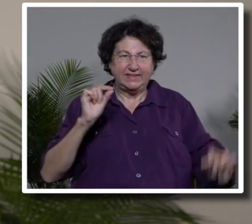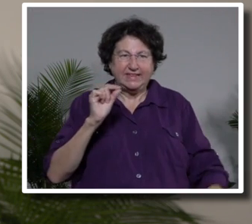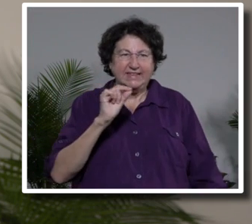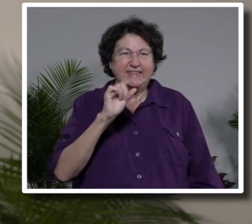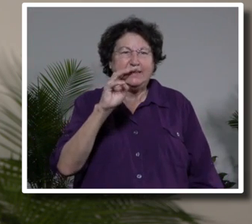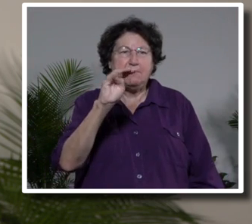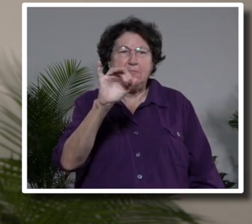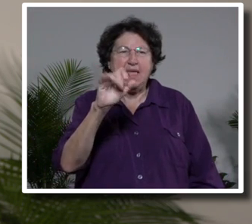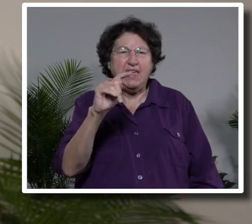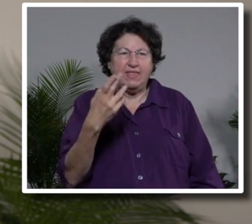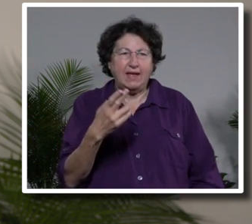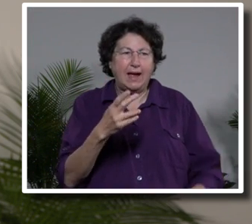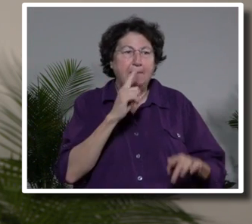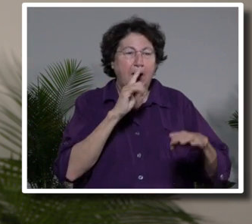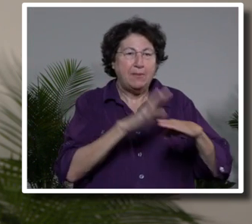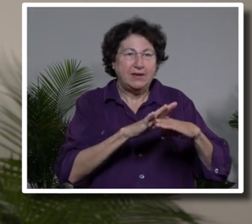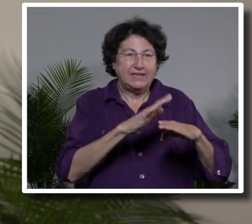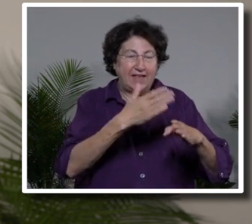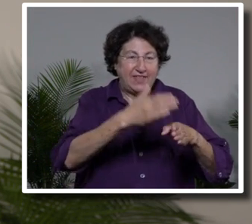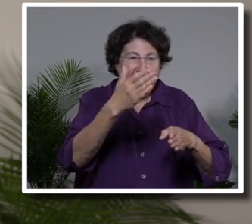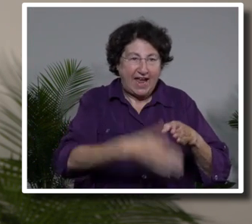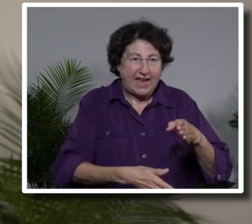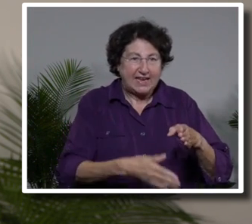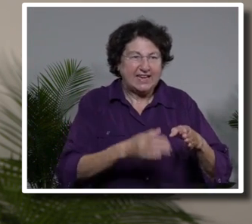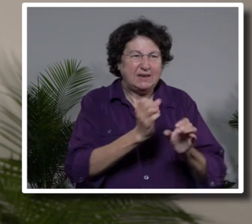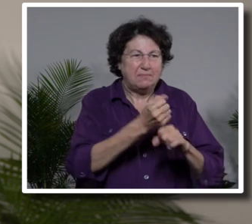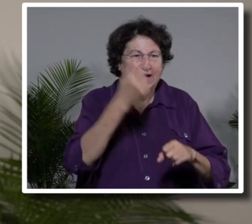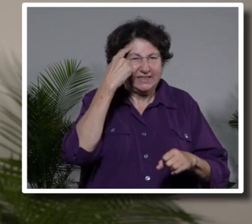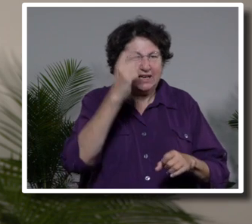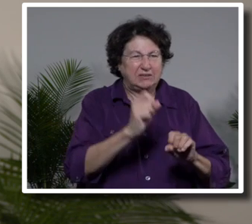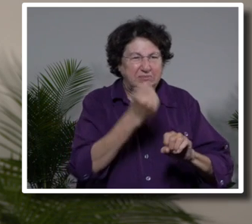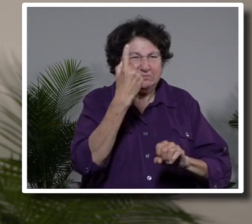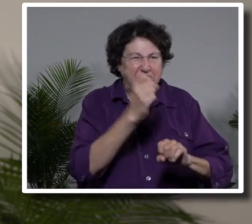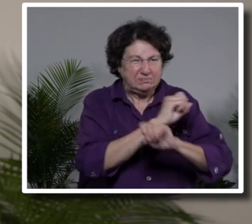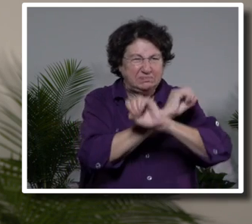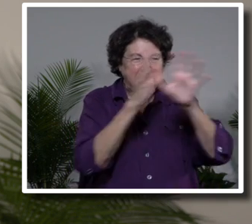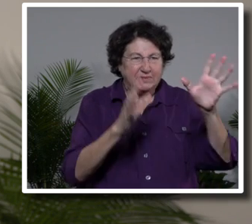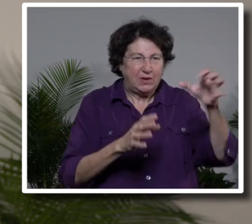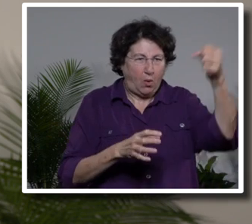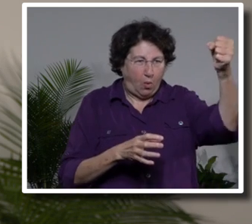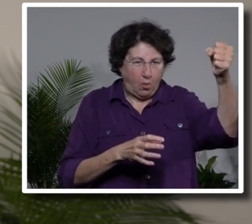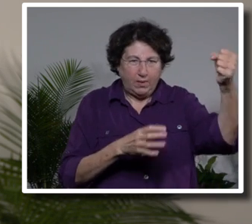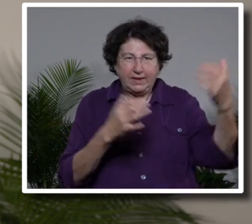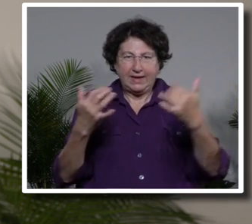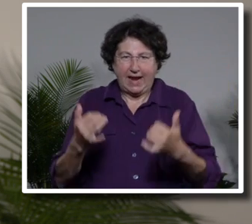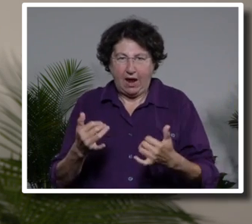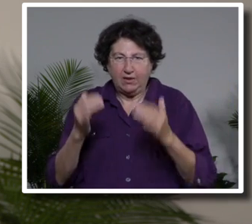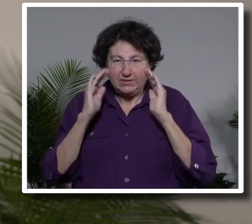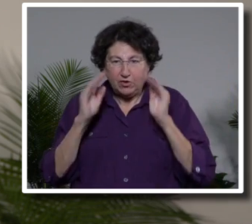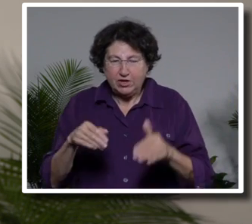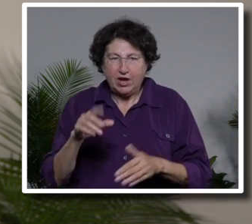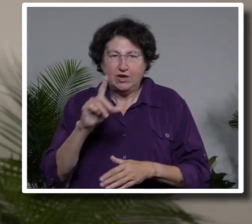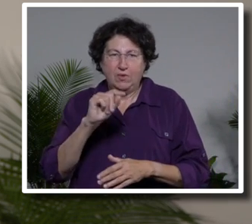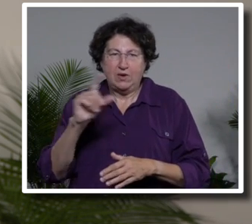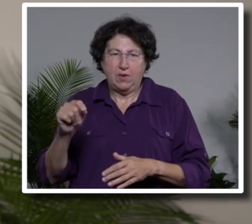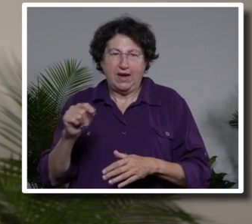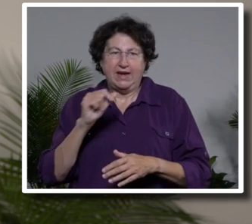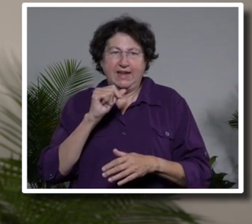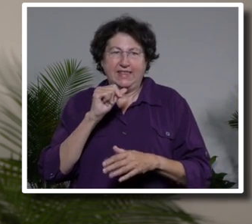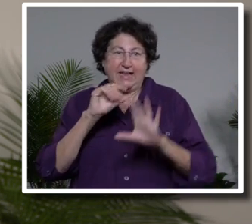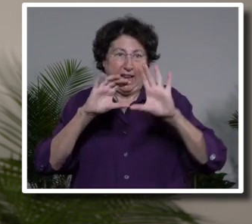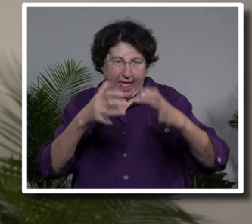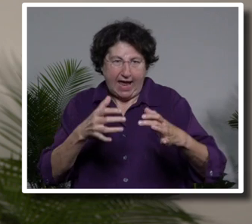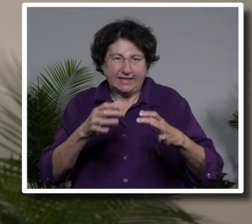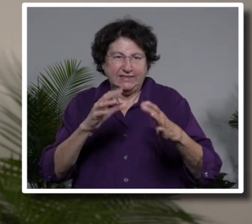promise that will make sense at the end, but for now, let's focus on 2020. And I mean the class, not the year. For the